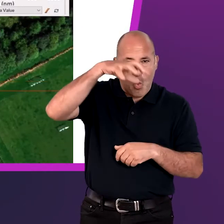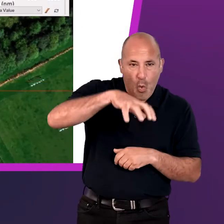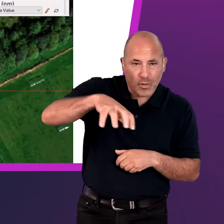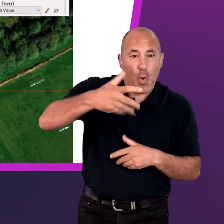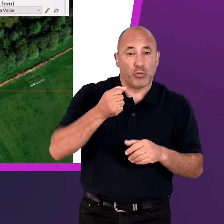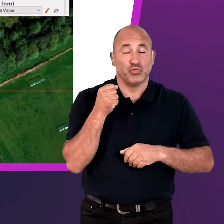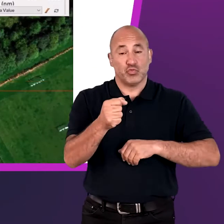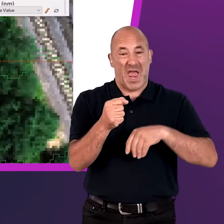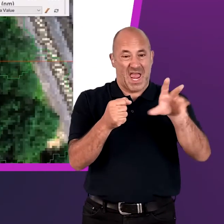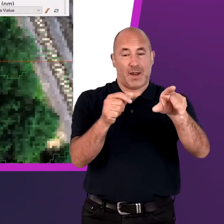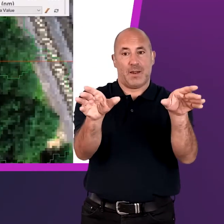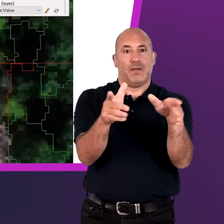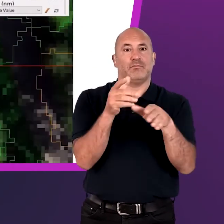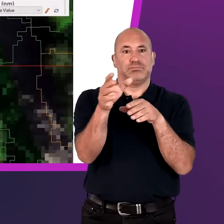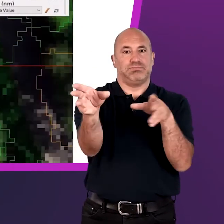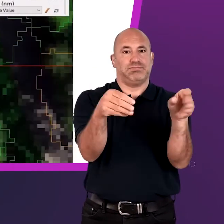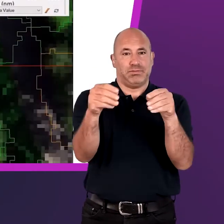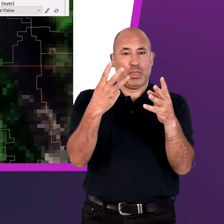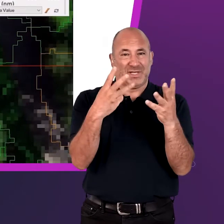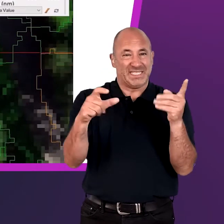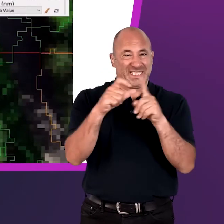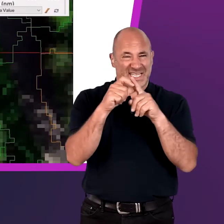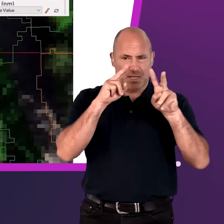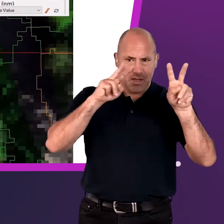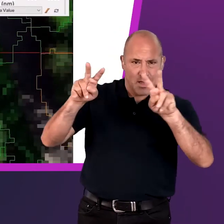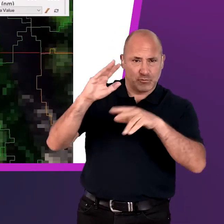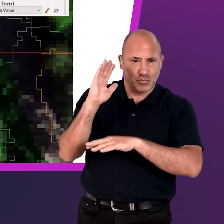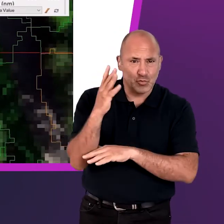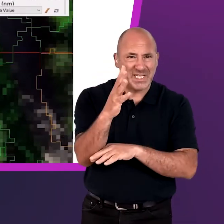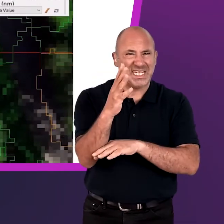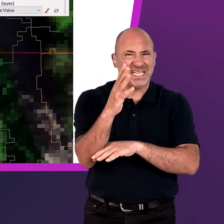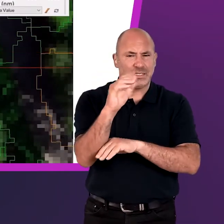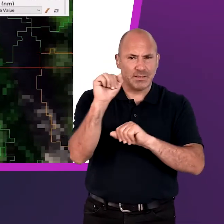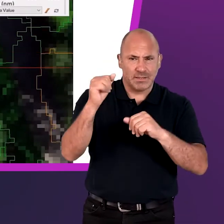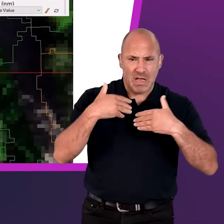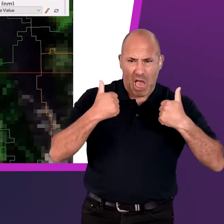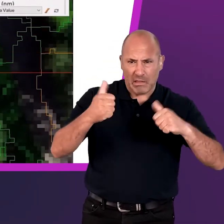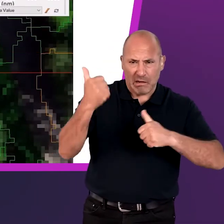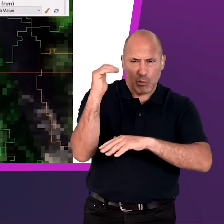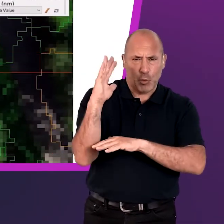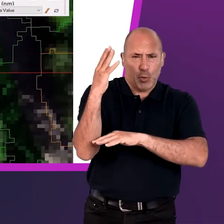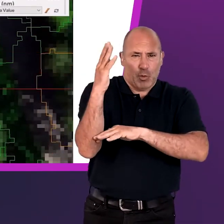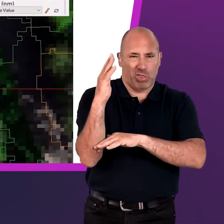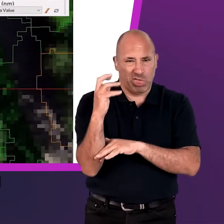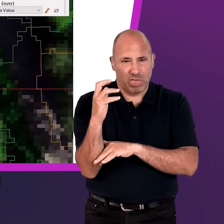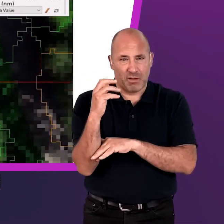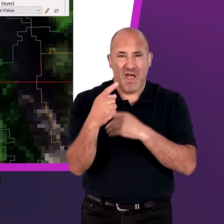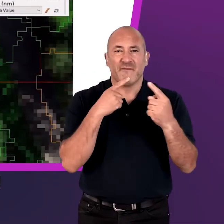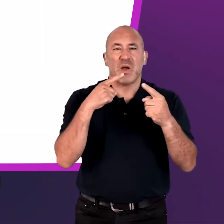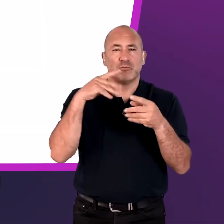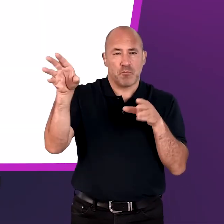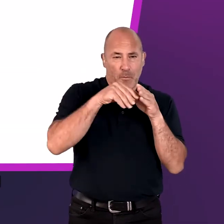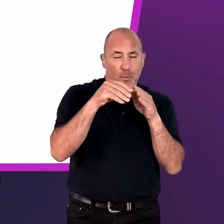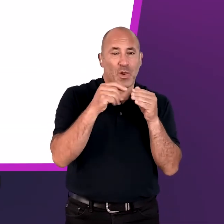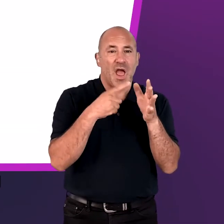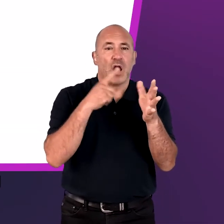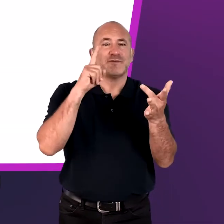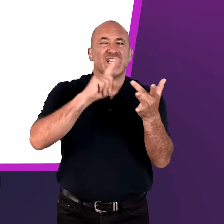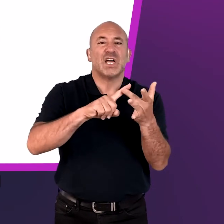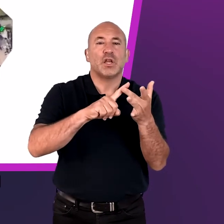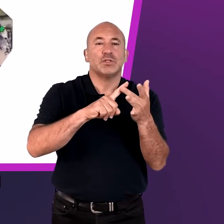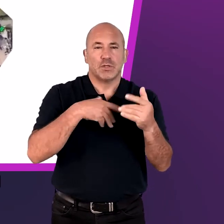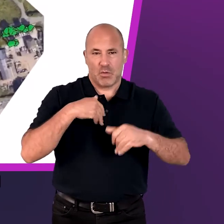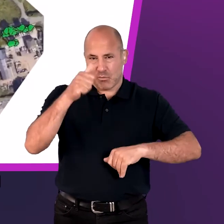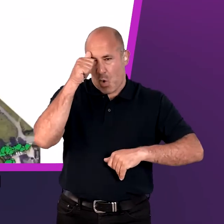on helicopters, drones and the front of trains, to get a 3D view of trees and clues on their health. This information is processed